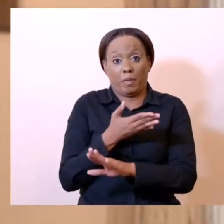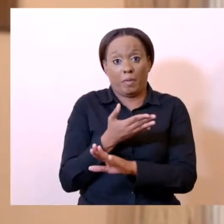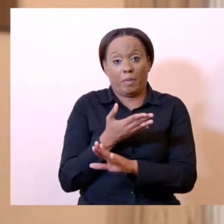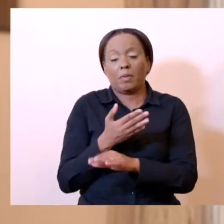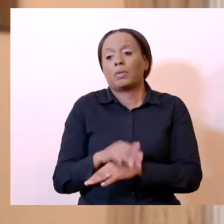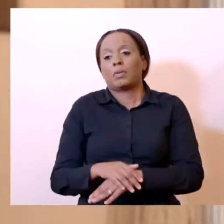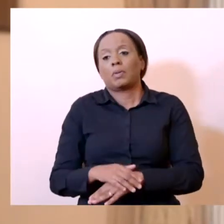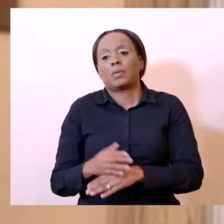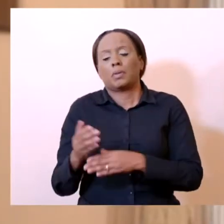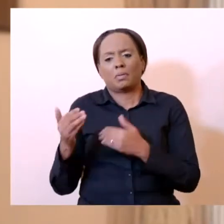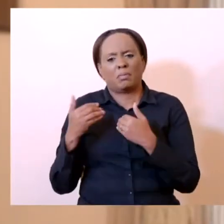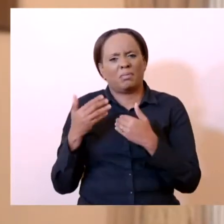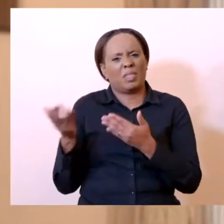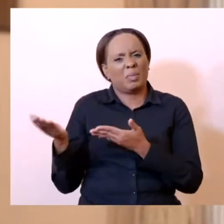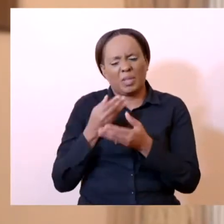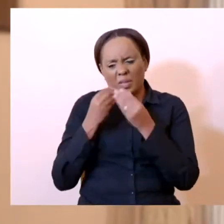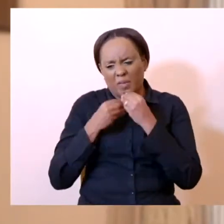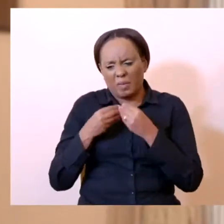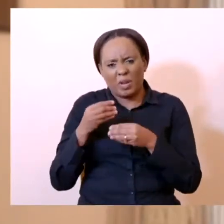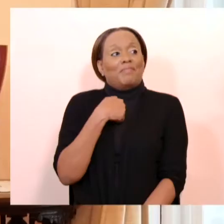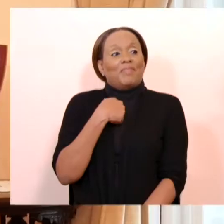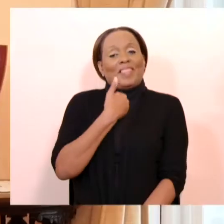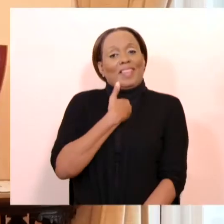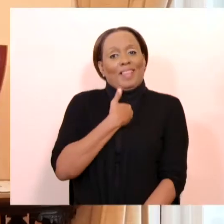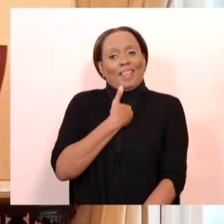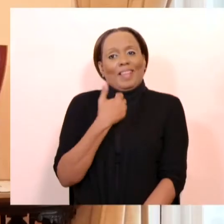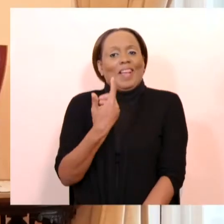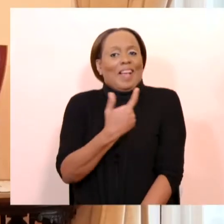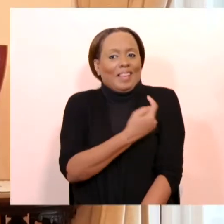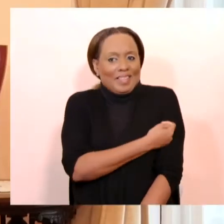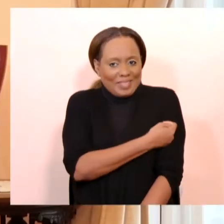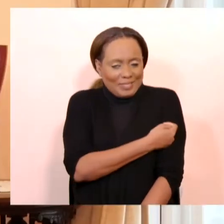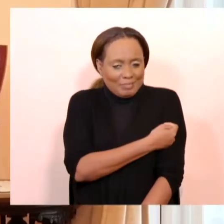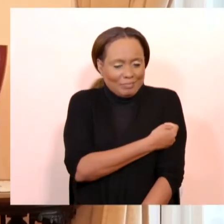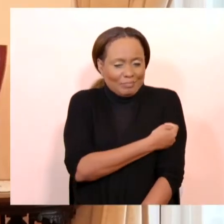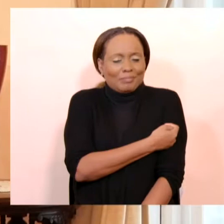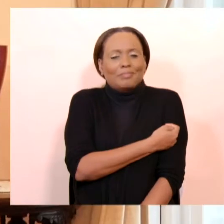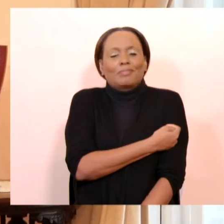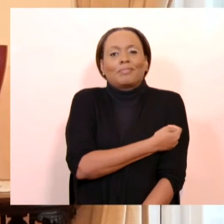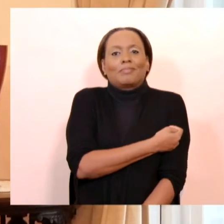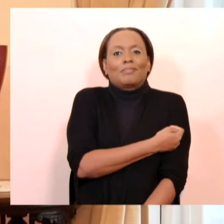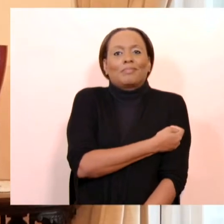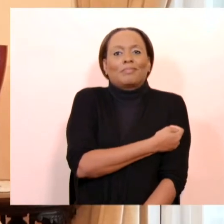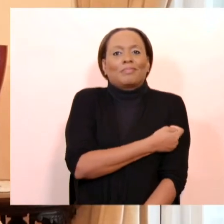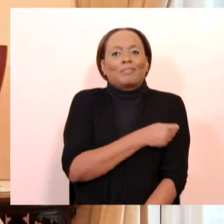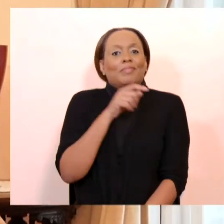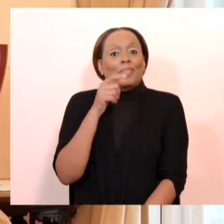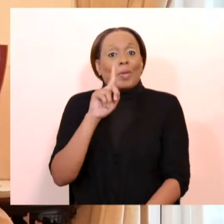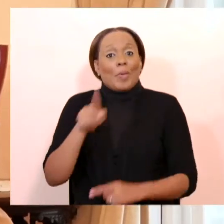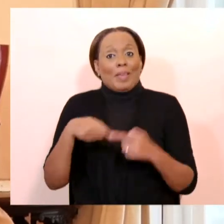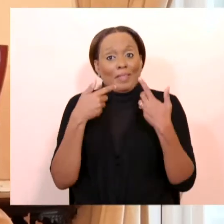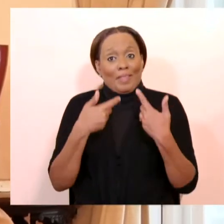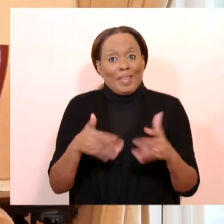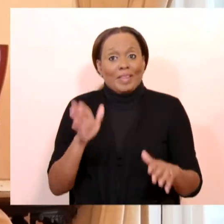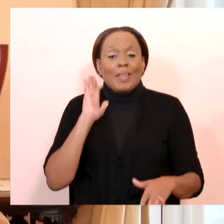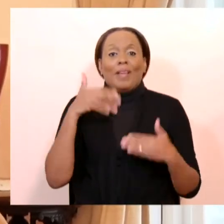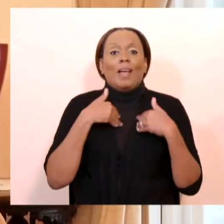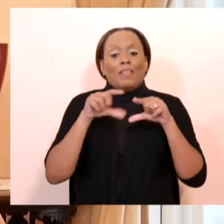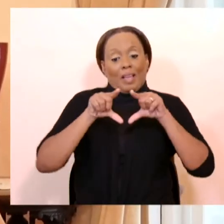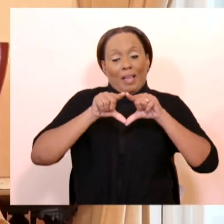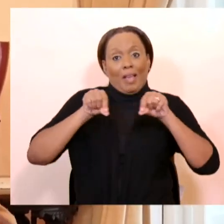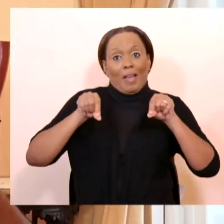a little something in your bag so that you can munch on it. Once you have got your vaccination, you actually receive a